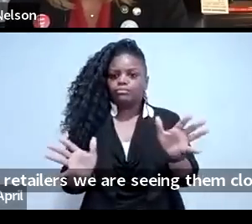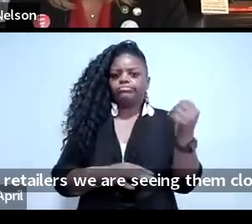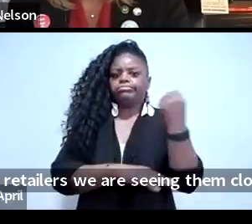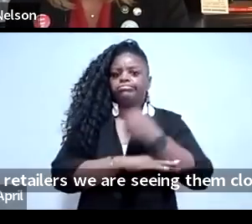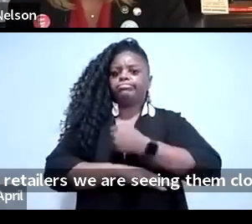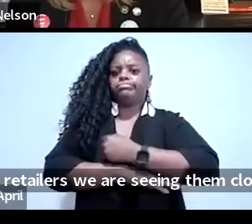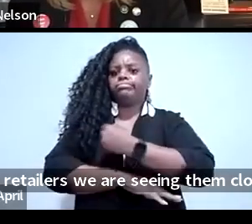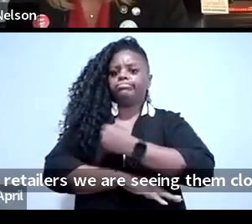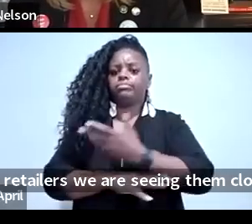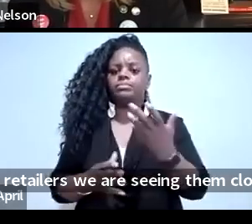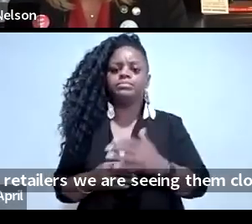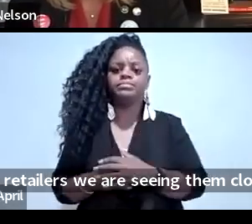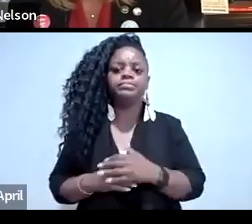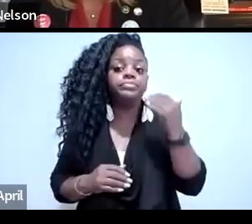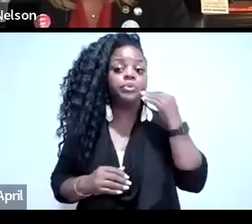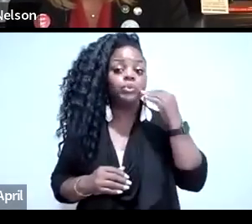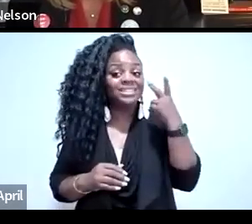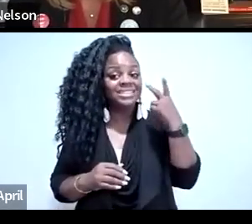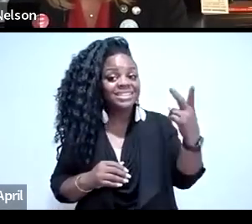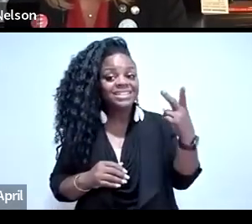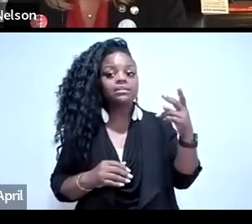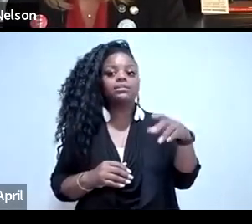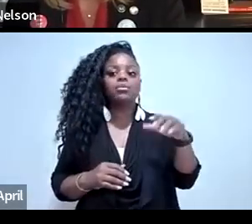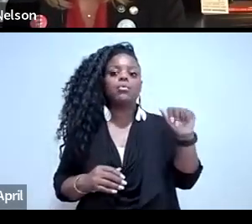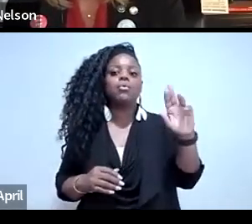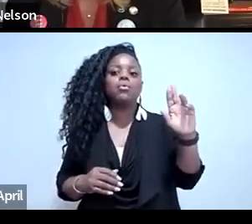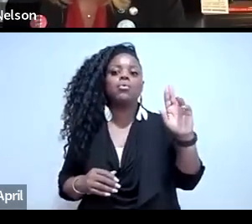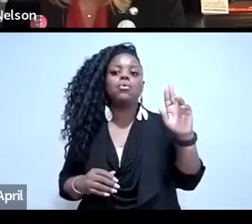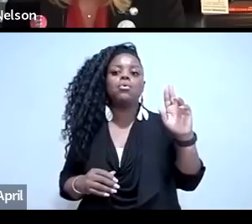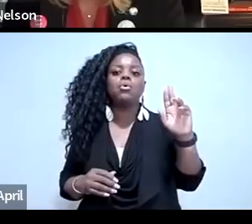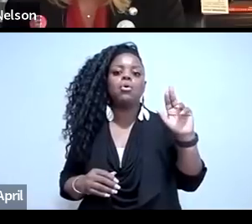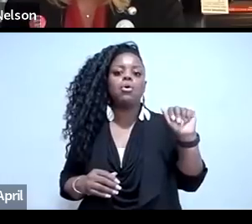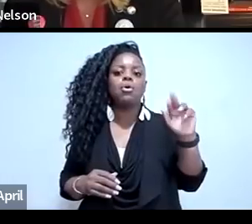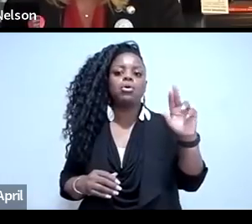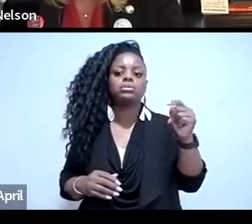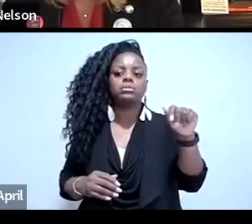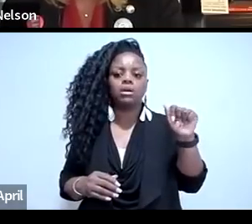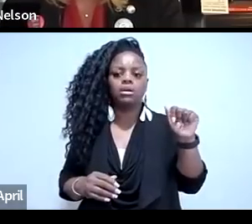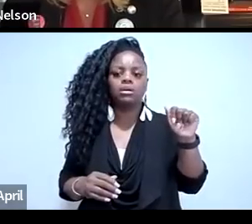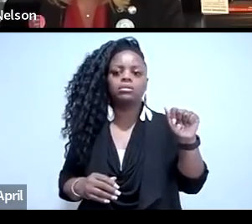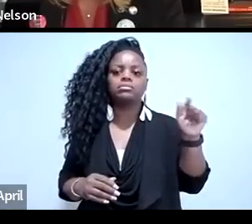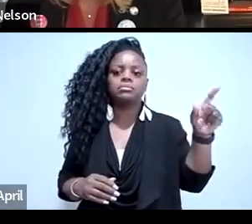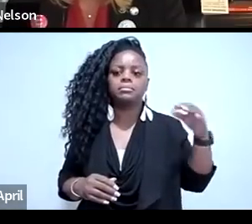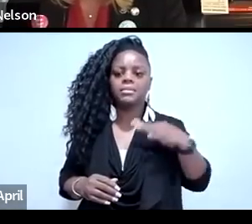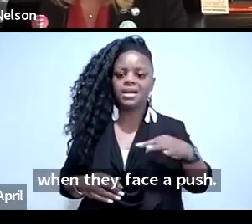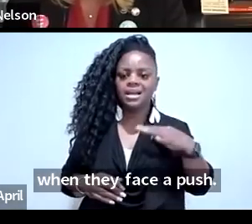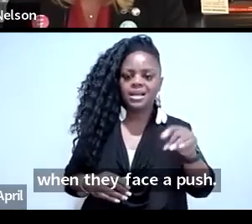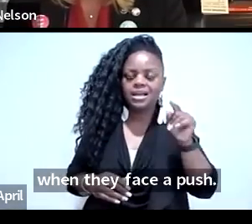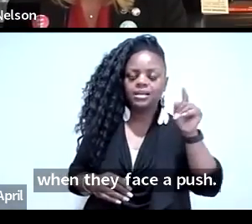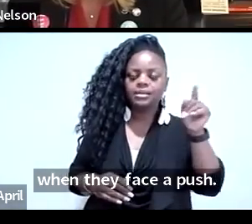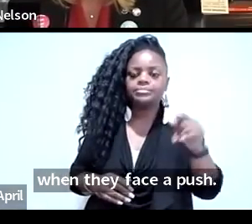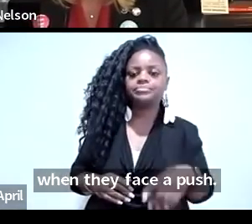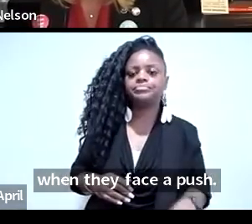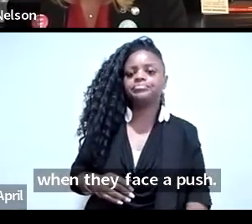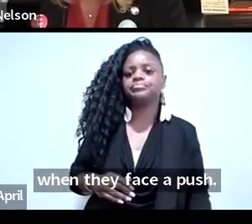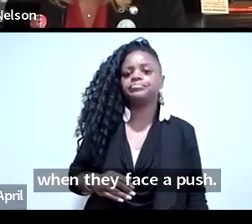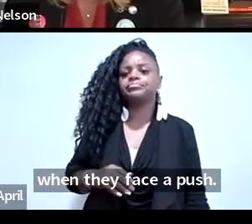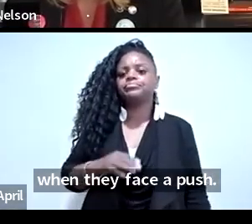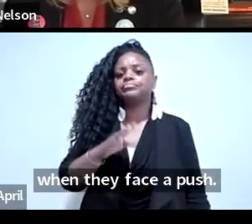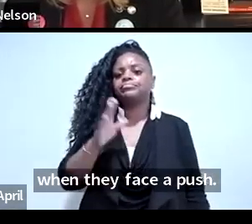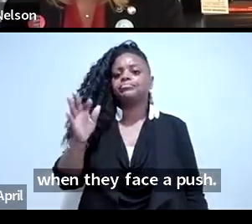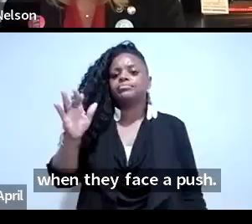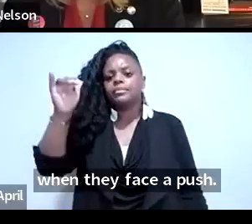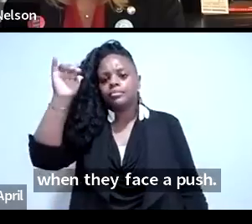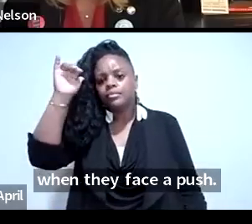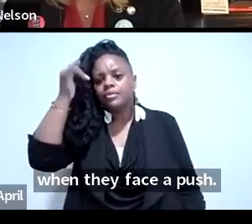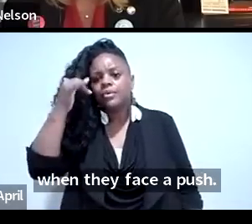we've seen Starbucks do that in Buffalo and Ithaca and some other places. So any thoughts on how consumers can be